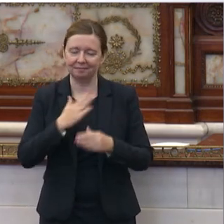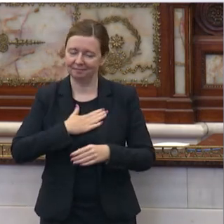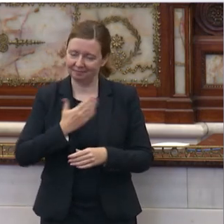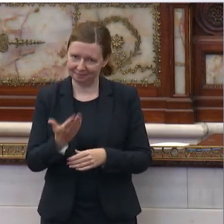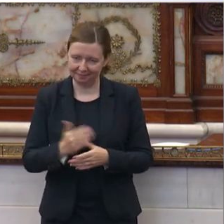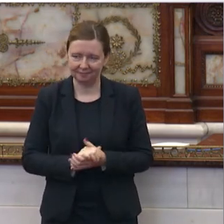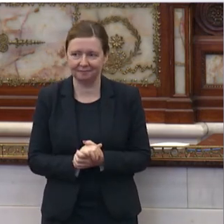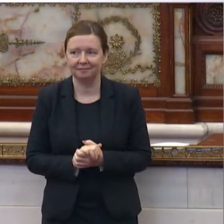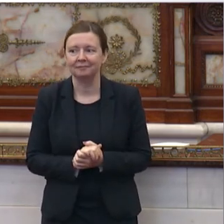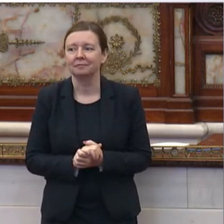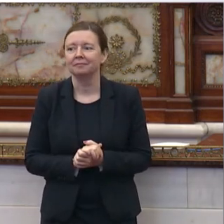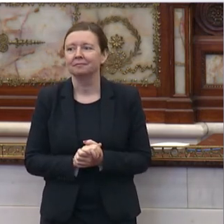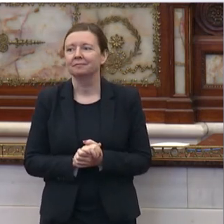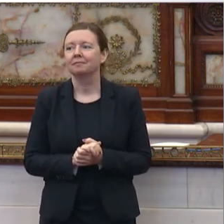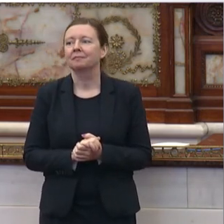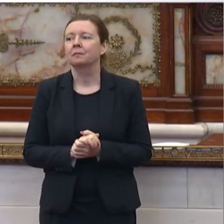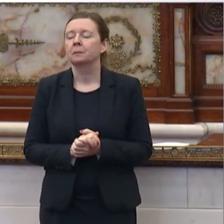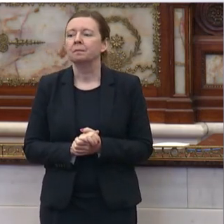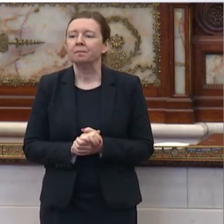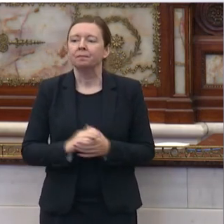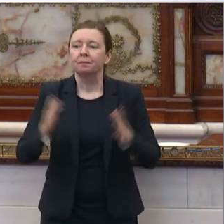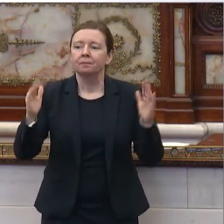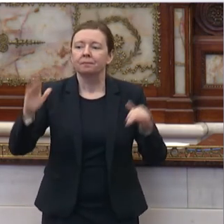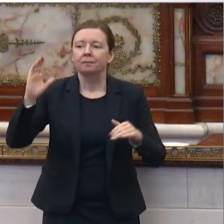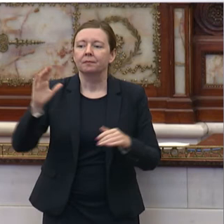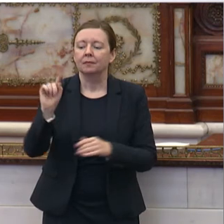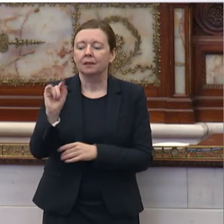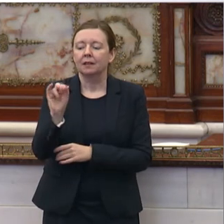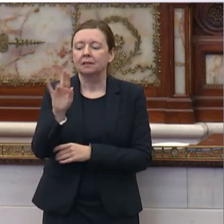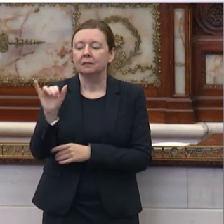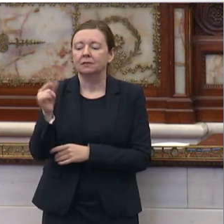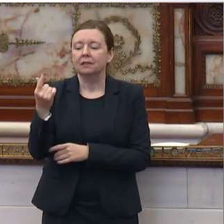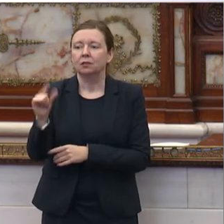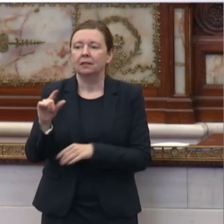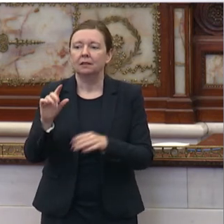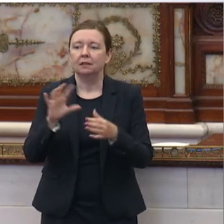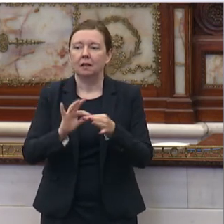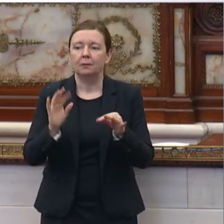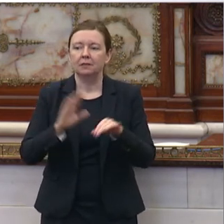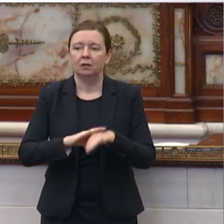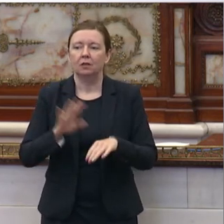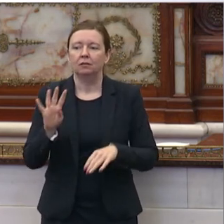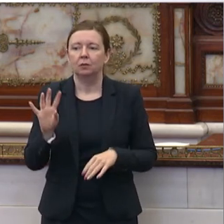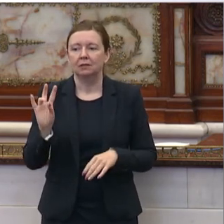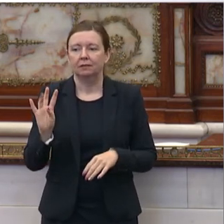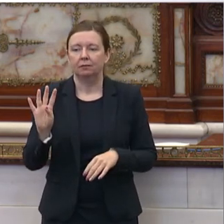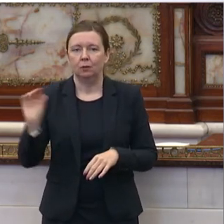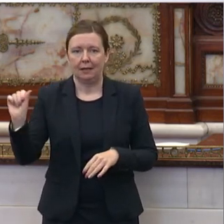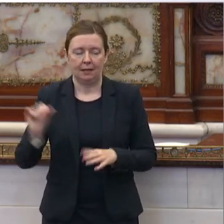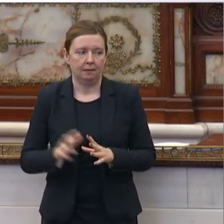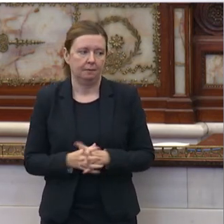appreciate it. The next speaker is Tiffany Green, commenting on 210-474A.